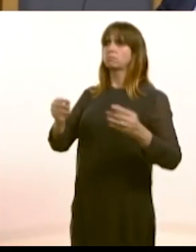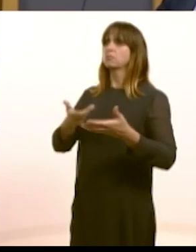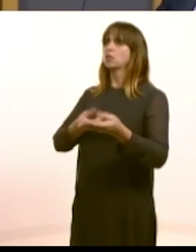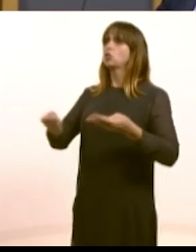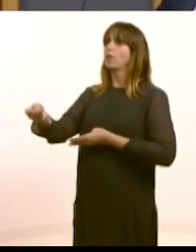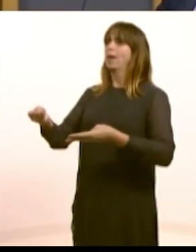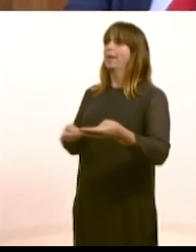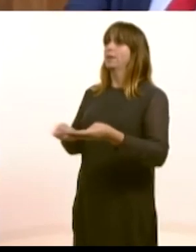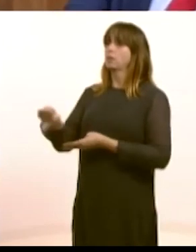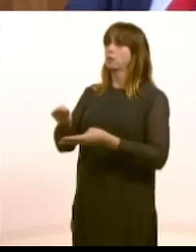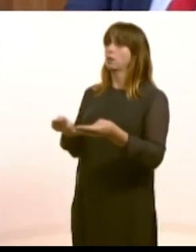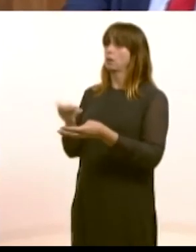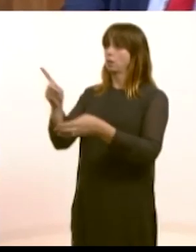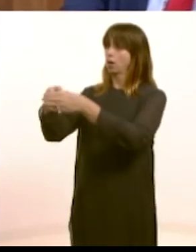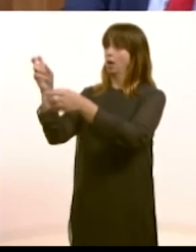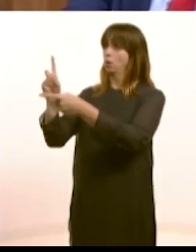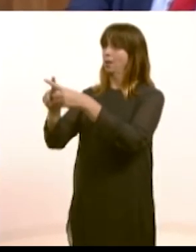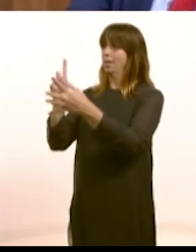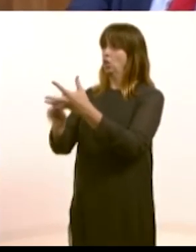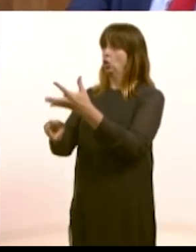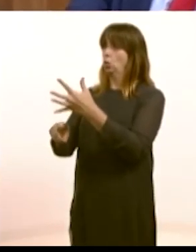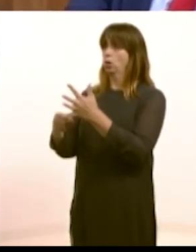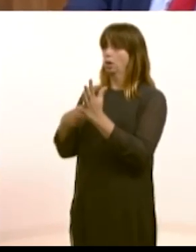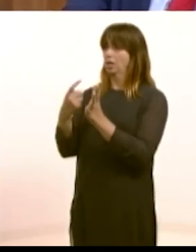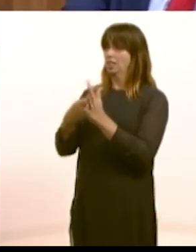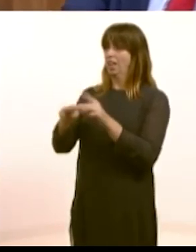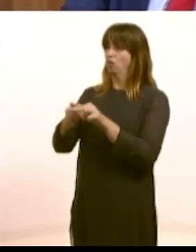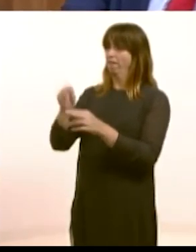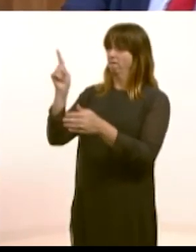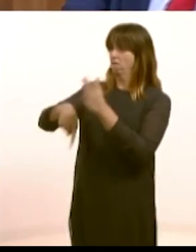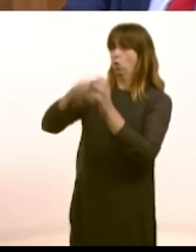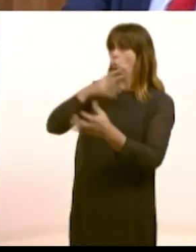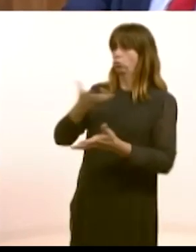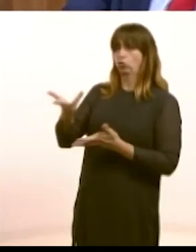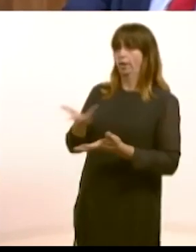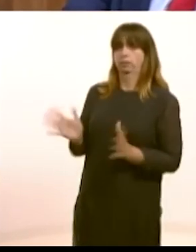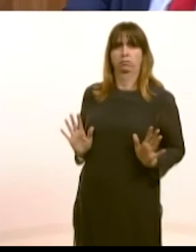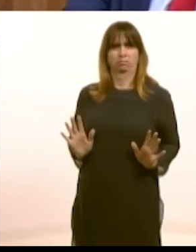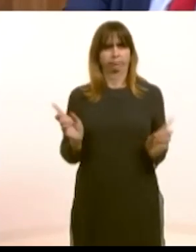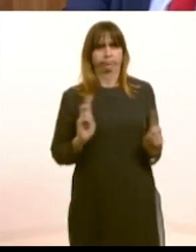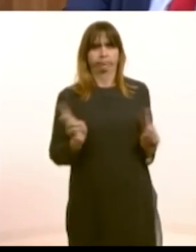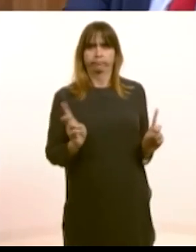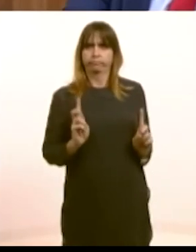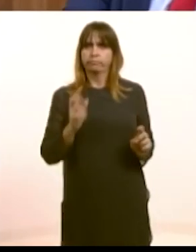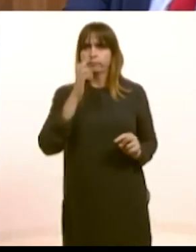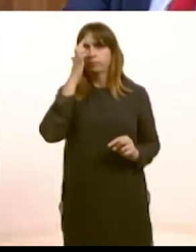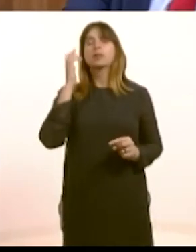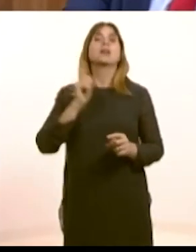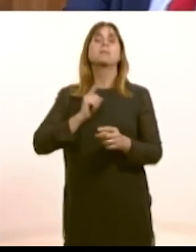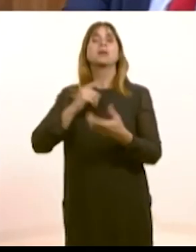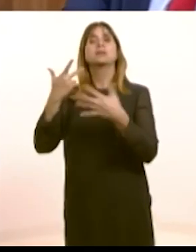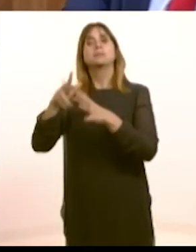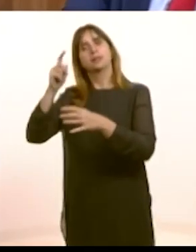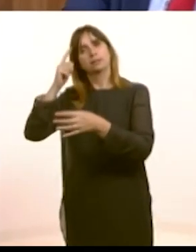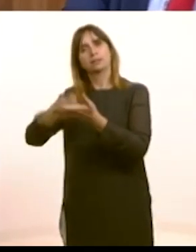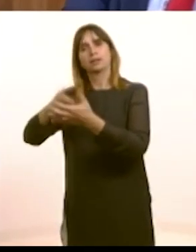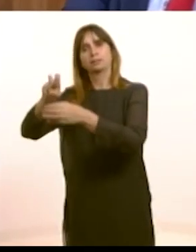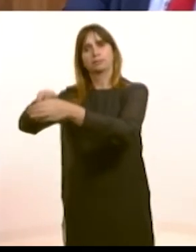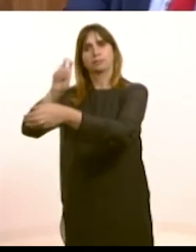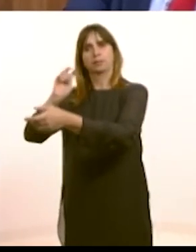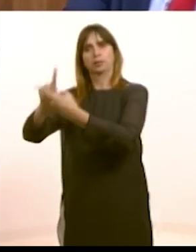to Brexit? Well, the Japanese government statement covers a number of potential adverse economic implications of the UK's exit. It's for